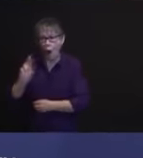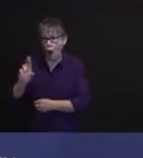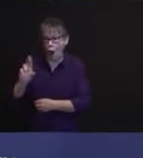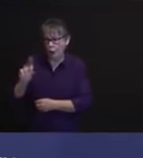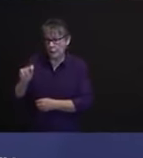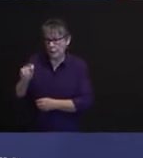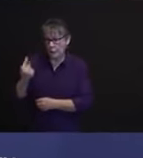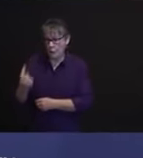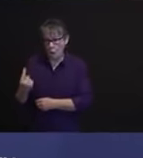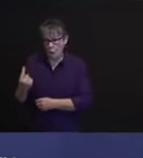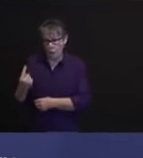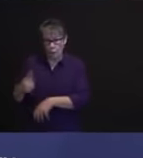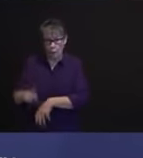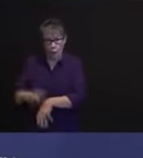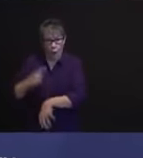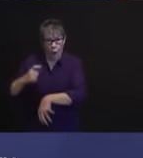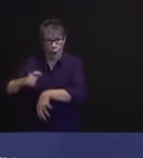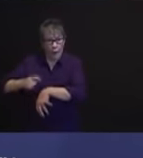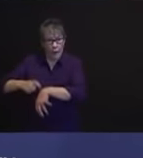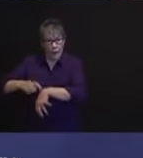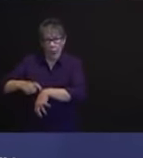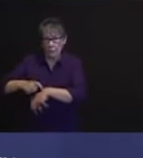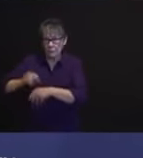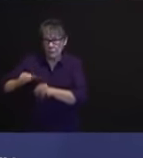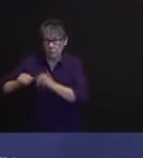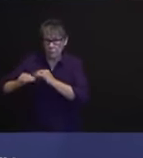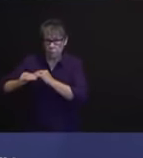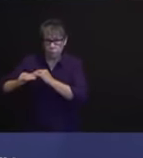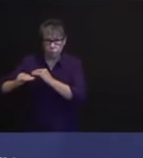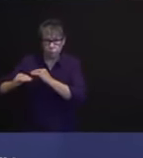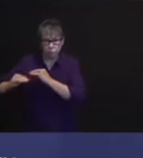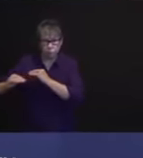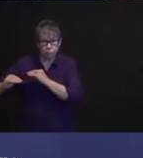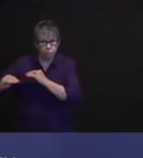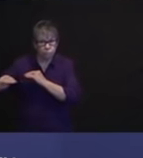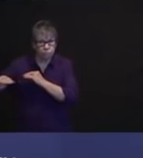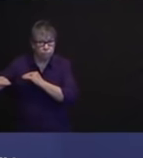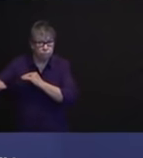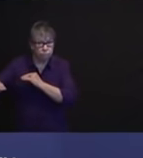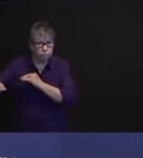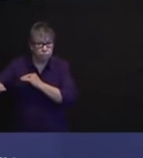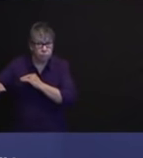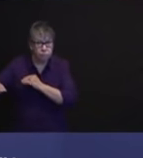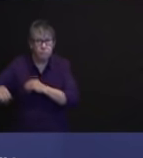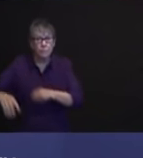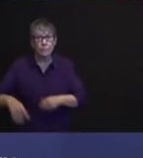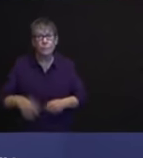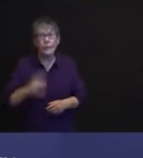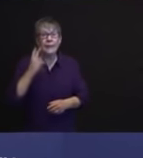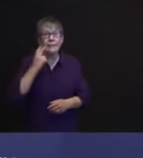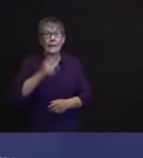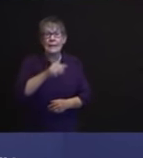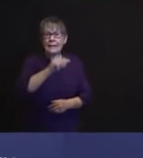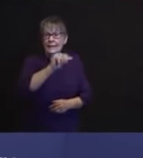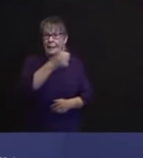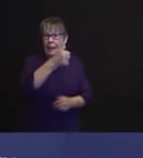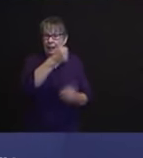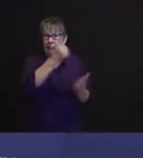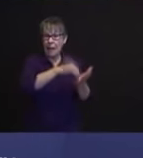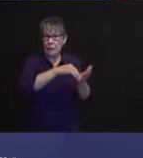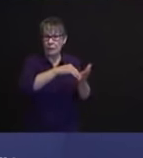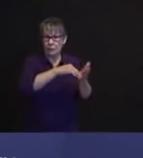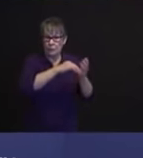very high, it could be 10,000. If you're having 10,000 cases a day and it stays at 10,000 cases a day, your RT will be